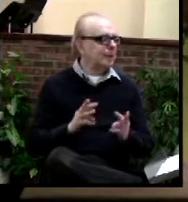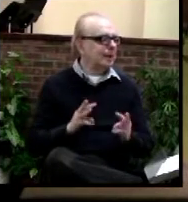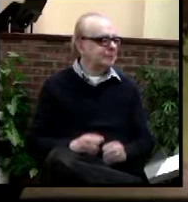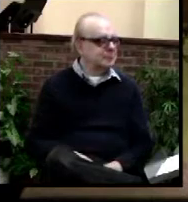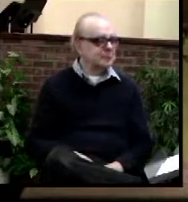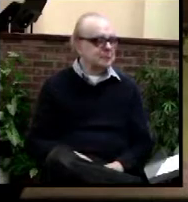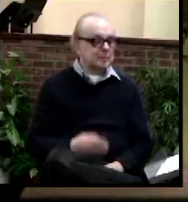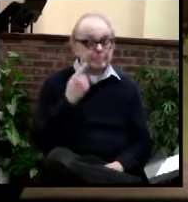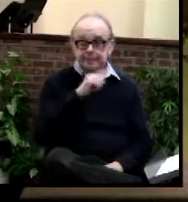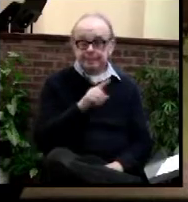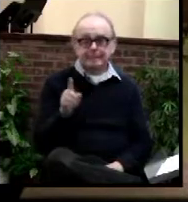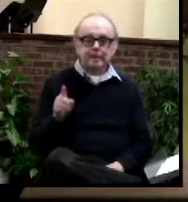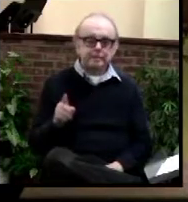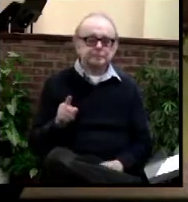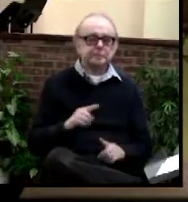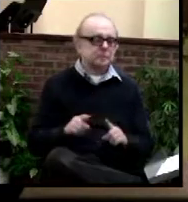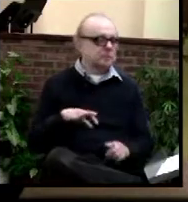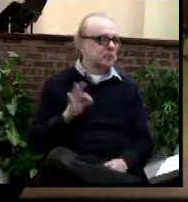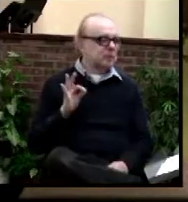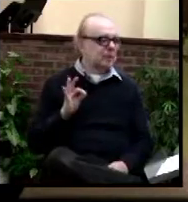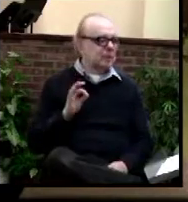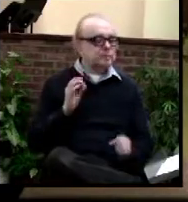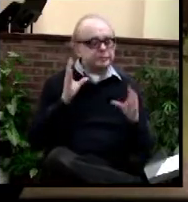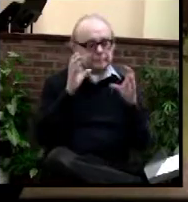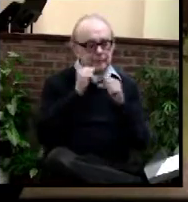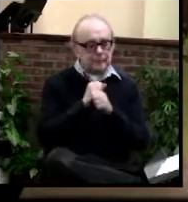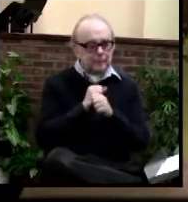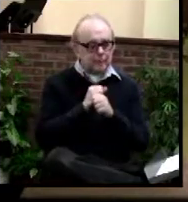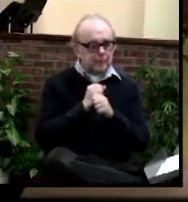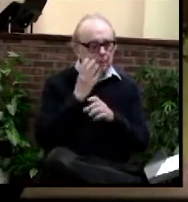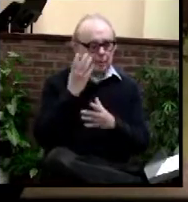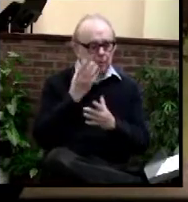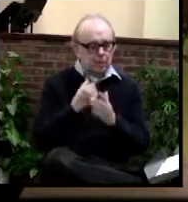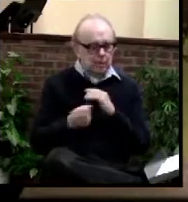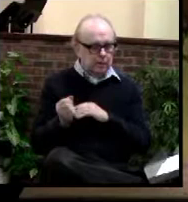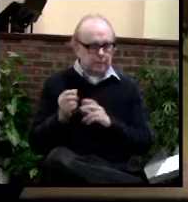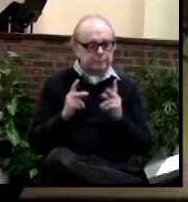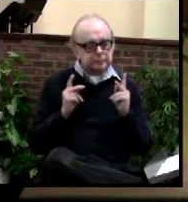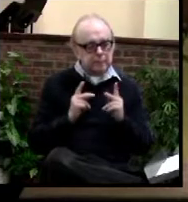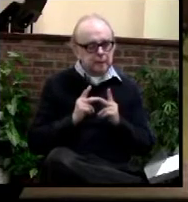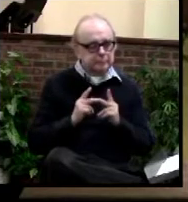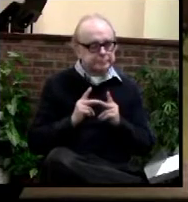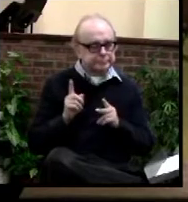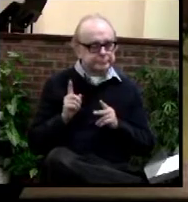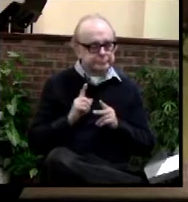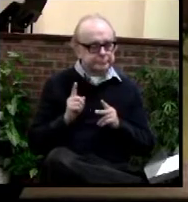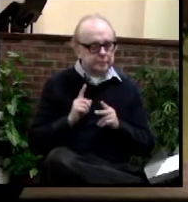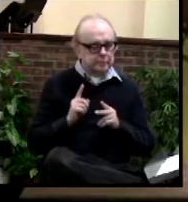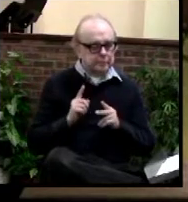And I don't know about you, but I find it very fascinating to get out into a place where